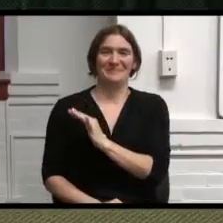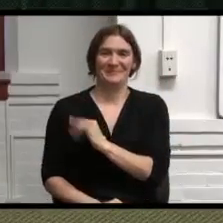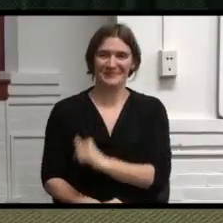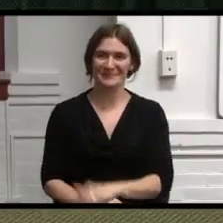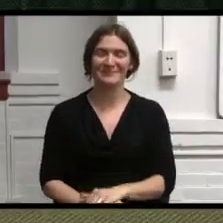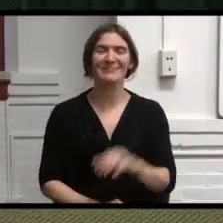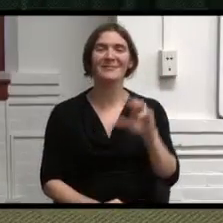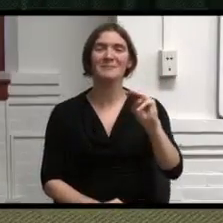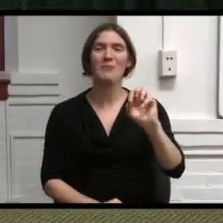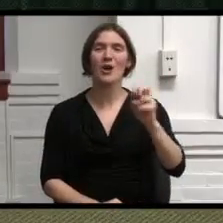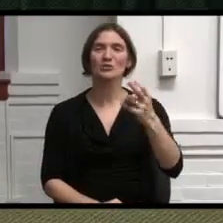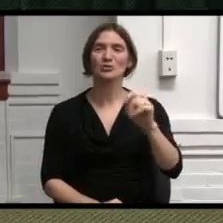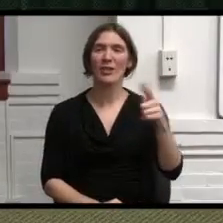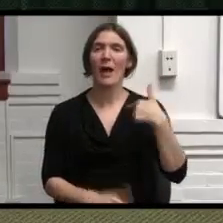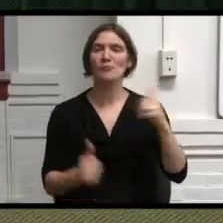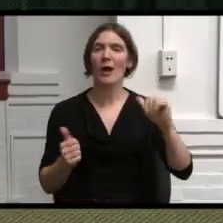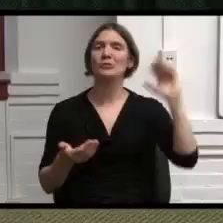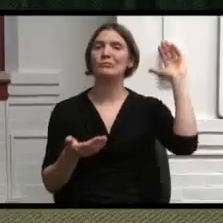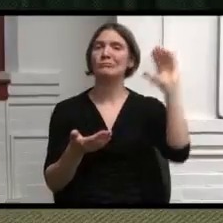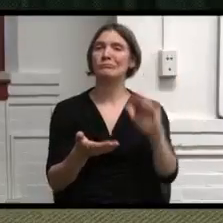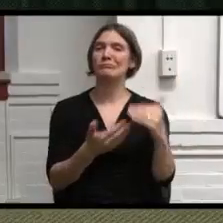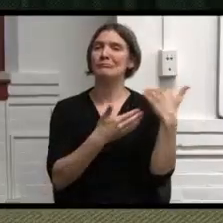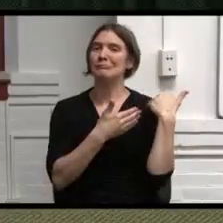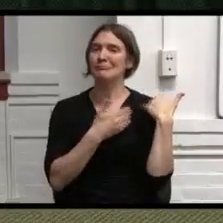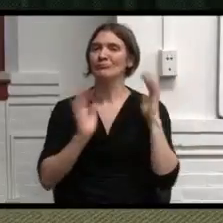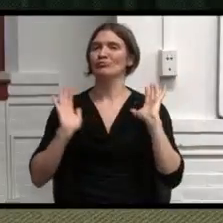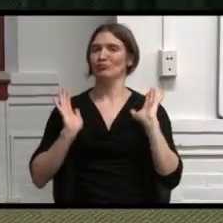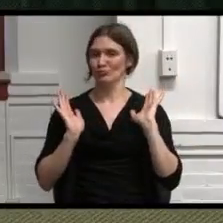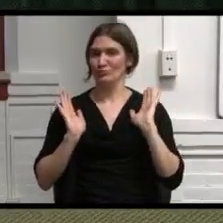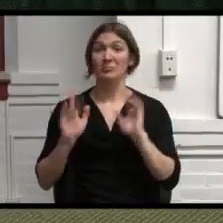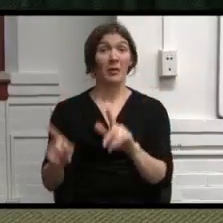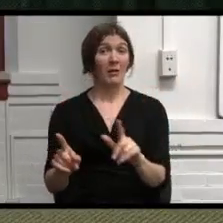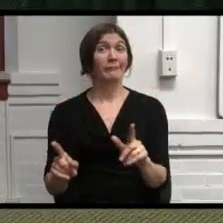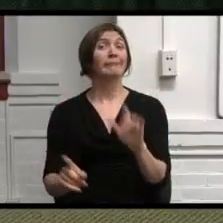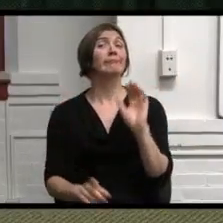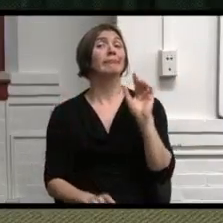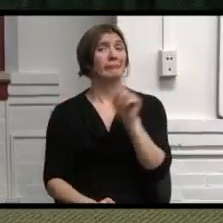No, I'm cutting back all around, so. Yeah, I've heard that.